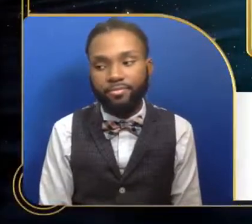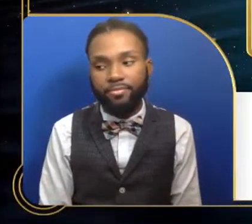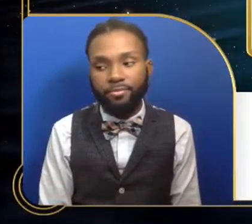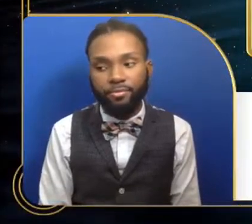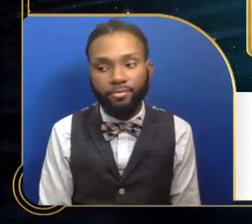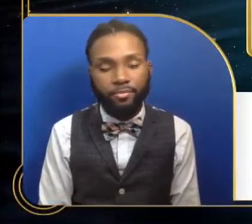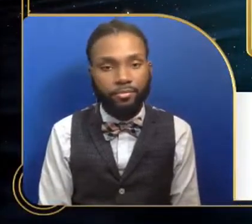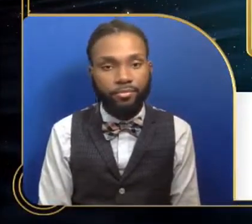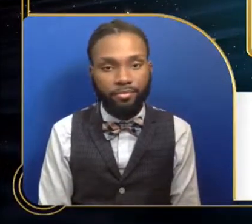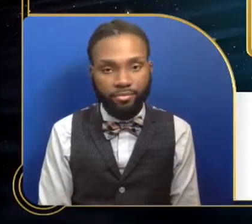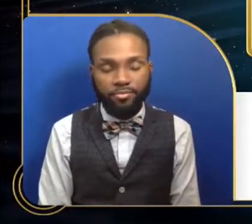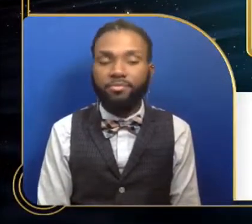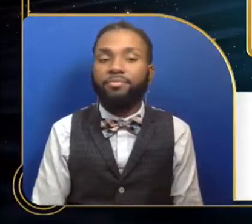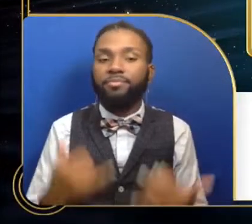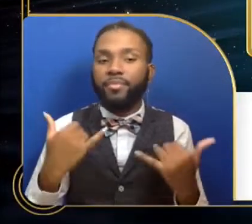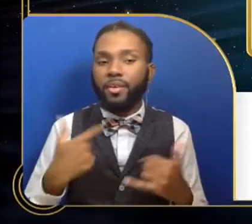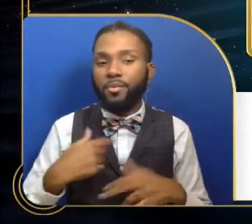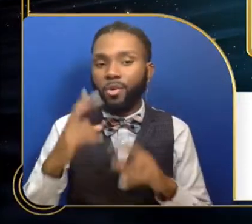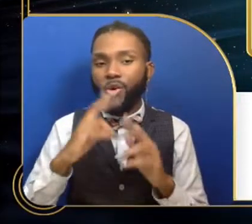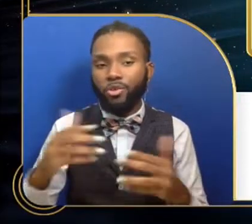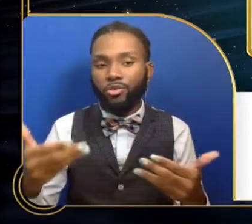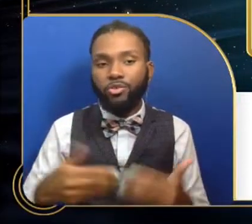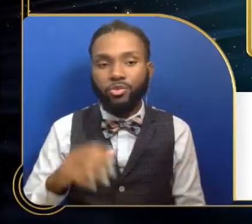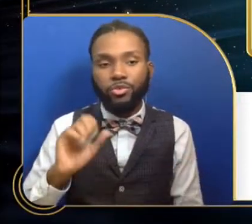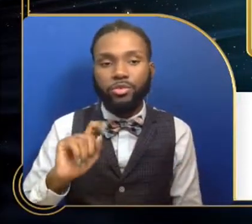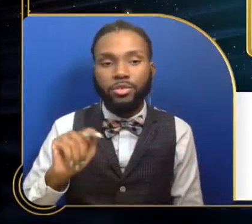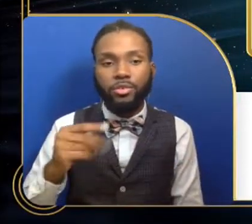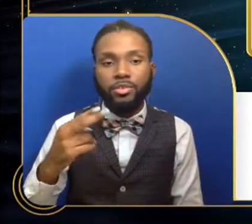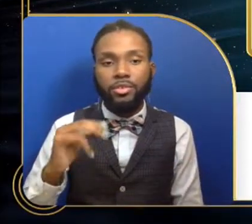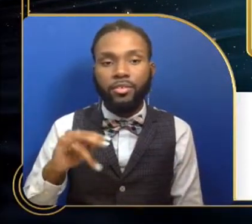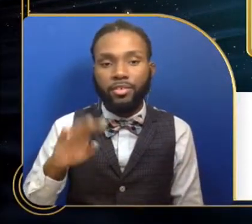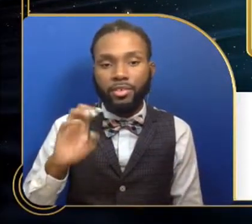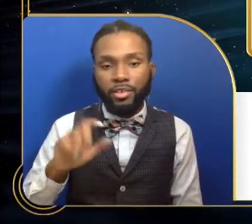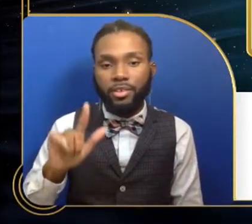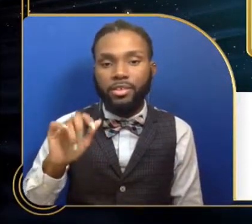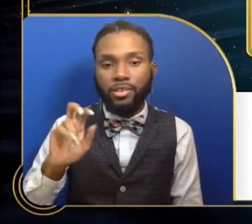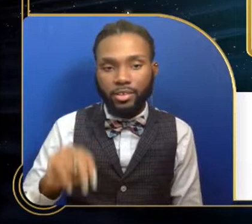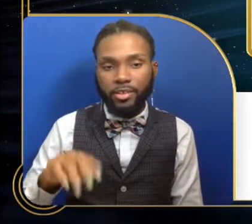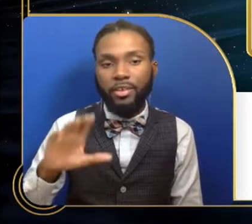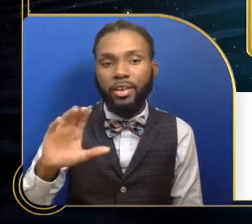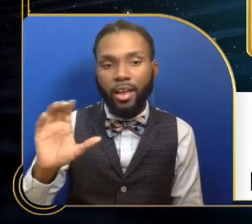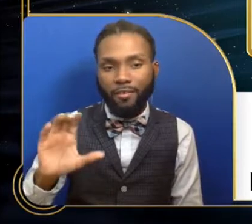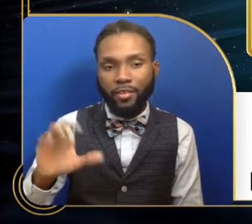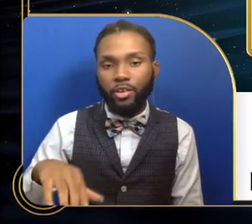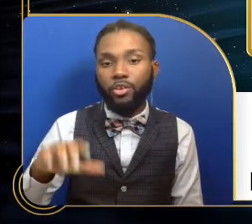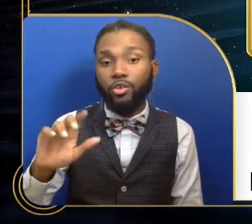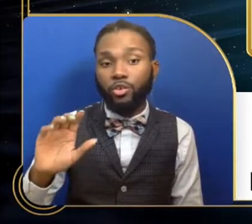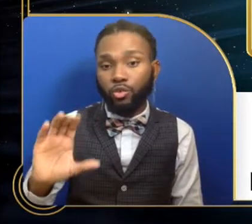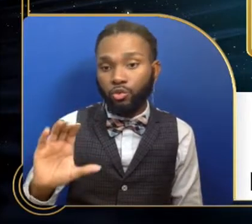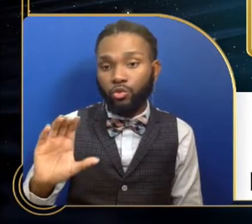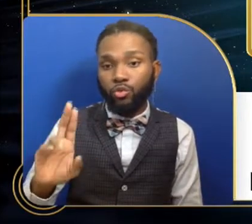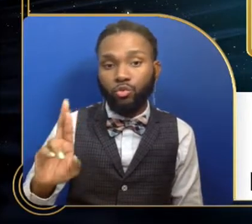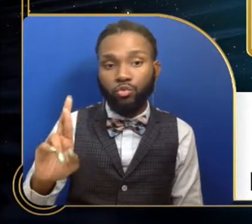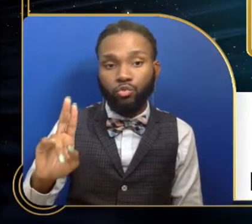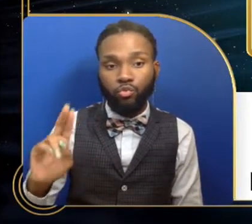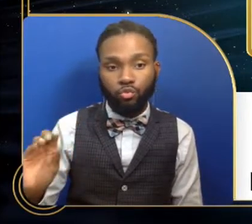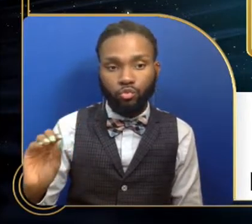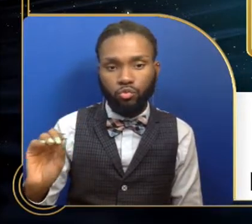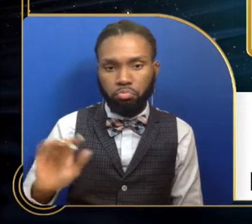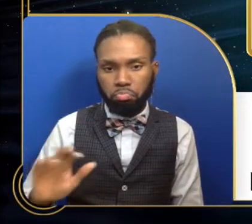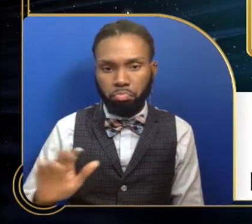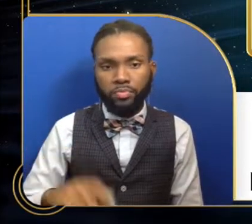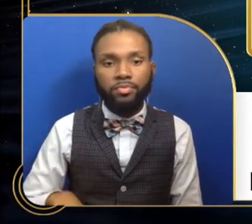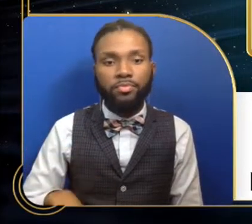Now I'm honored to introduce Stefanie Lynn Kaufman-Mthimkhulu, who is the recipient of our Emerging Advocate Award. Stefanie